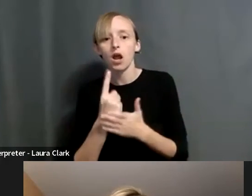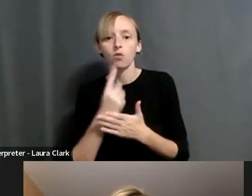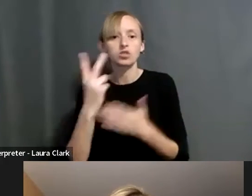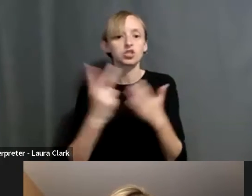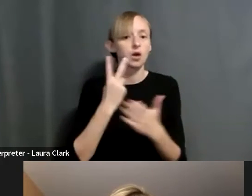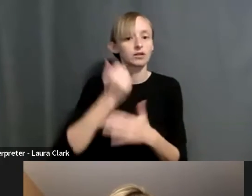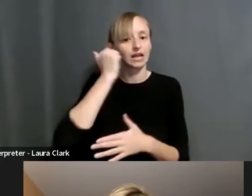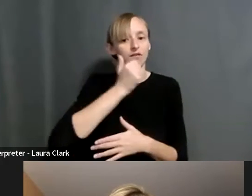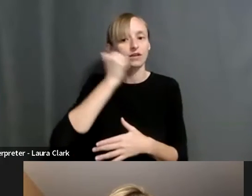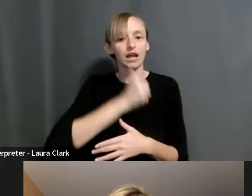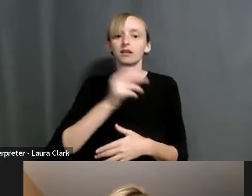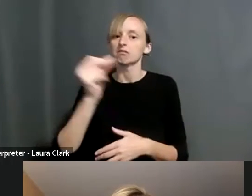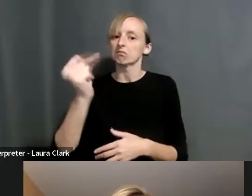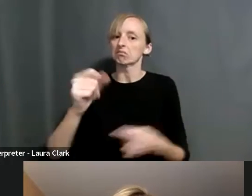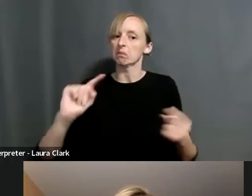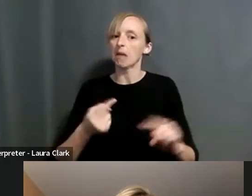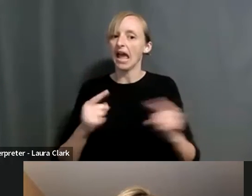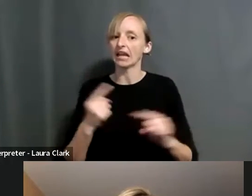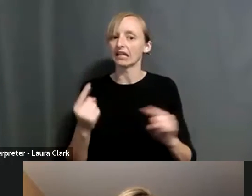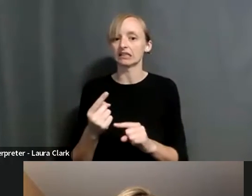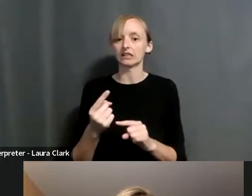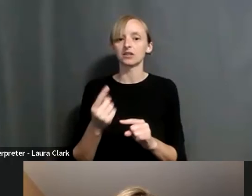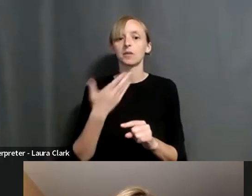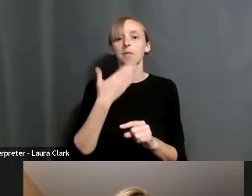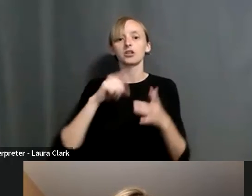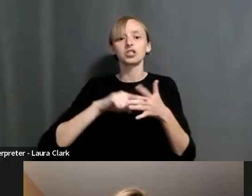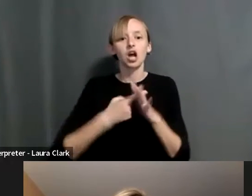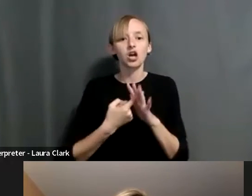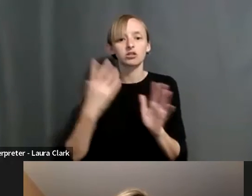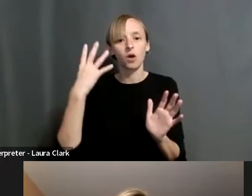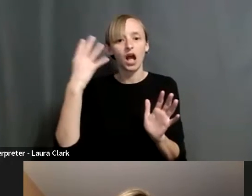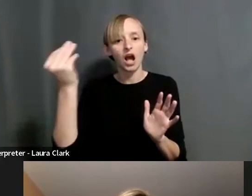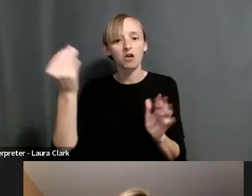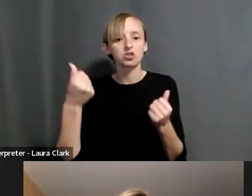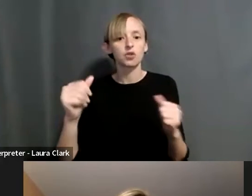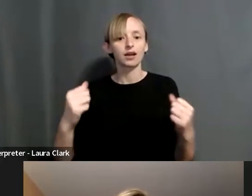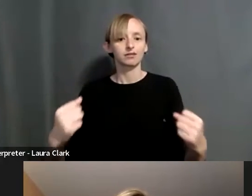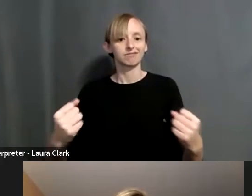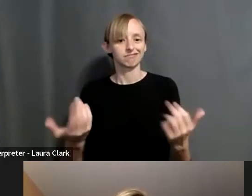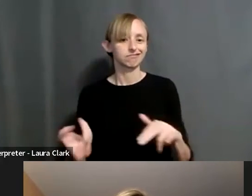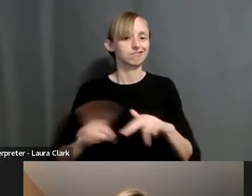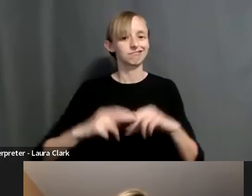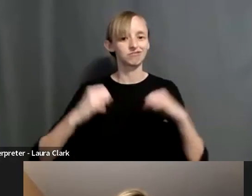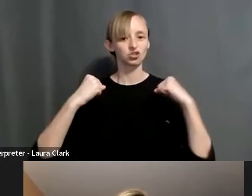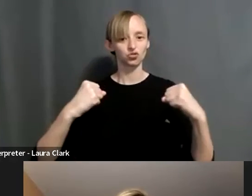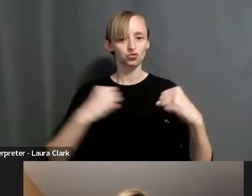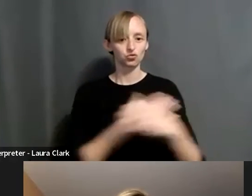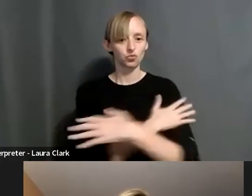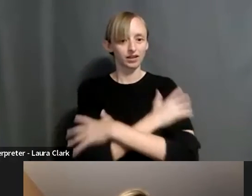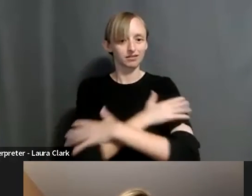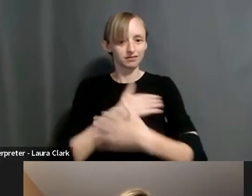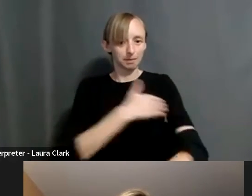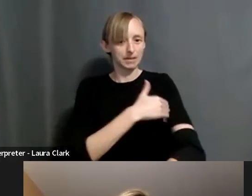going to start to get pain. And so starting off just going out and trying to strengthen, I think is